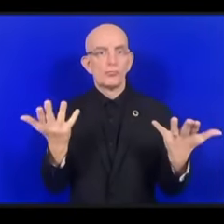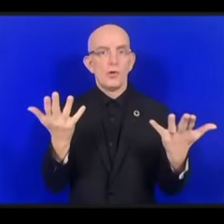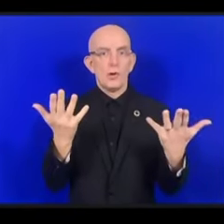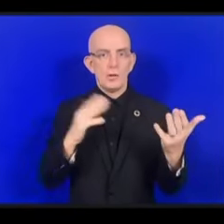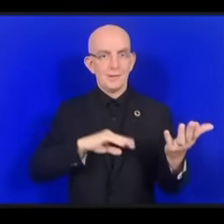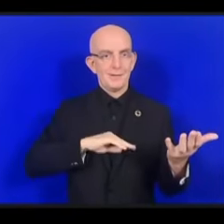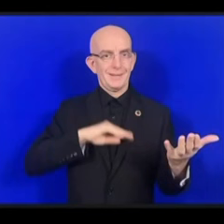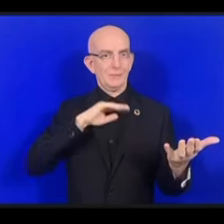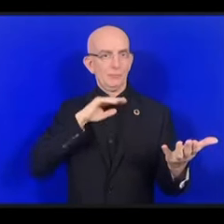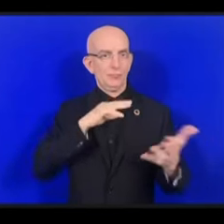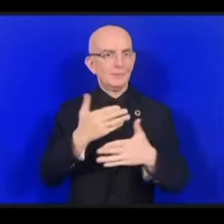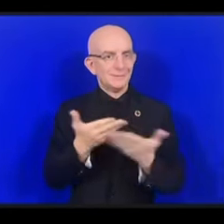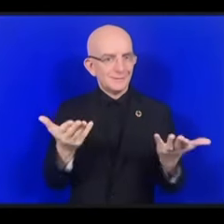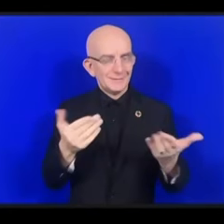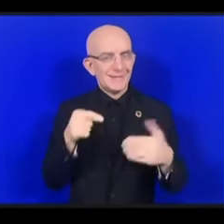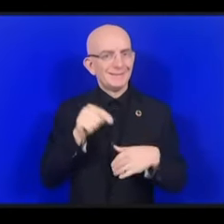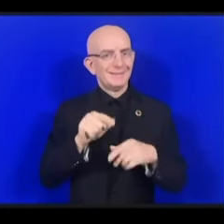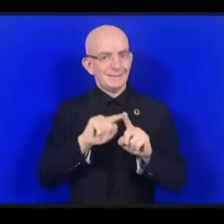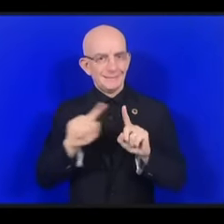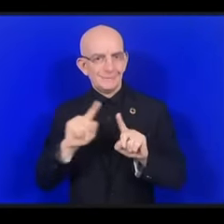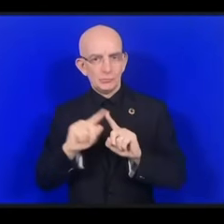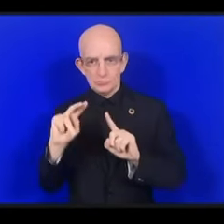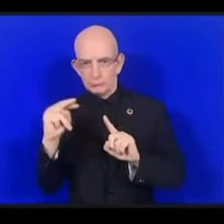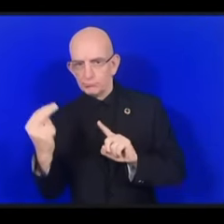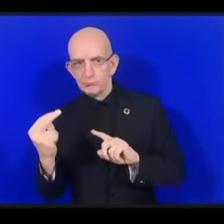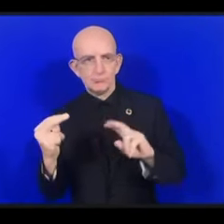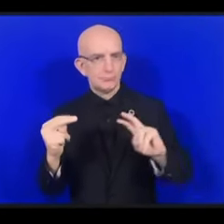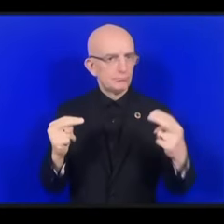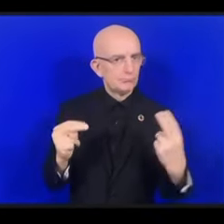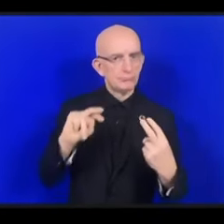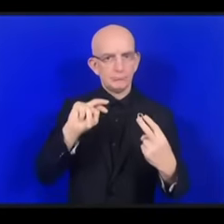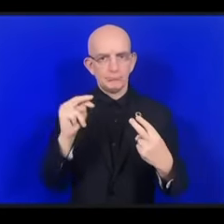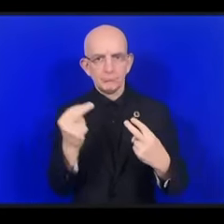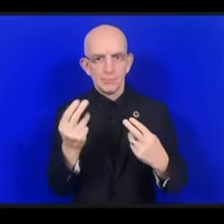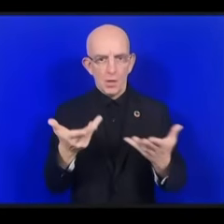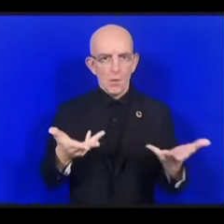to set the effective insights we all need.